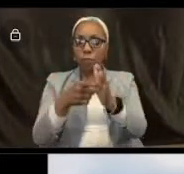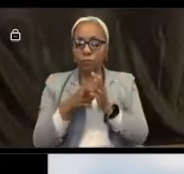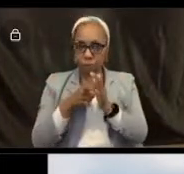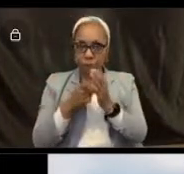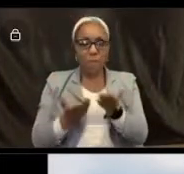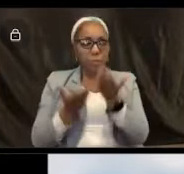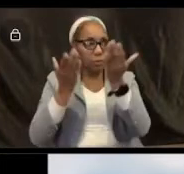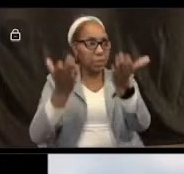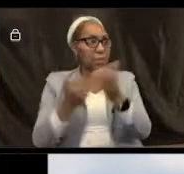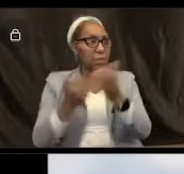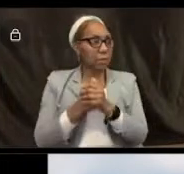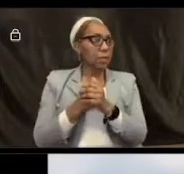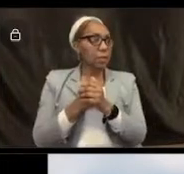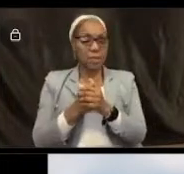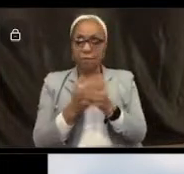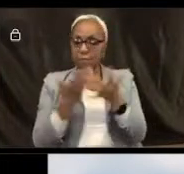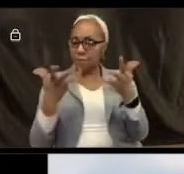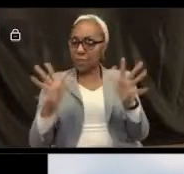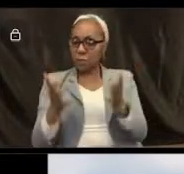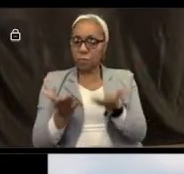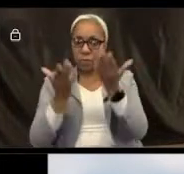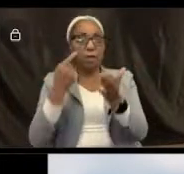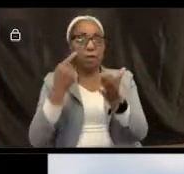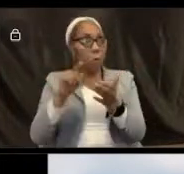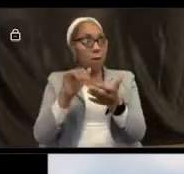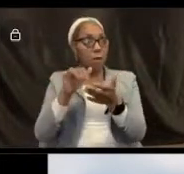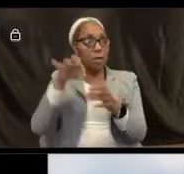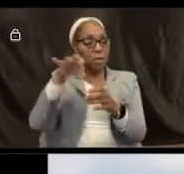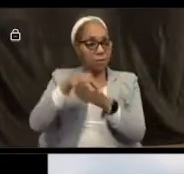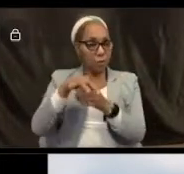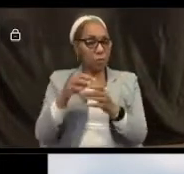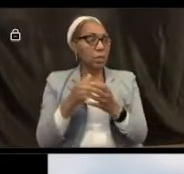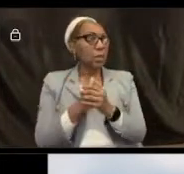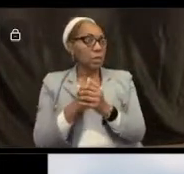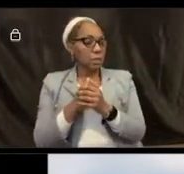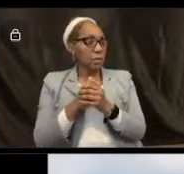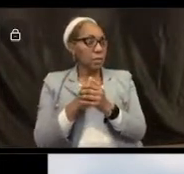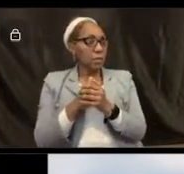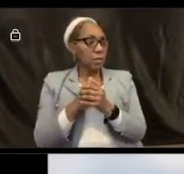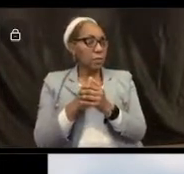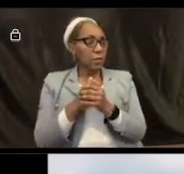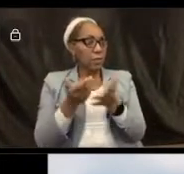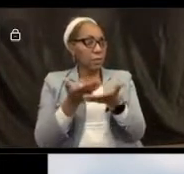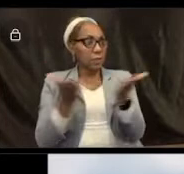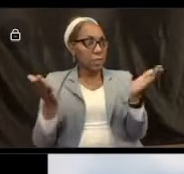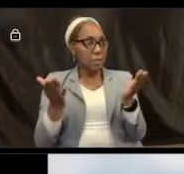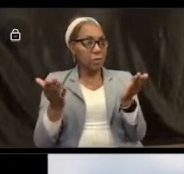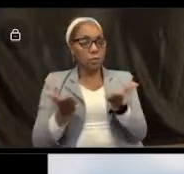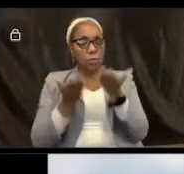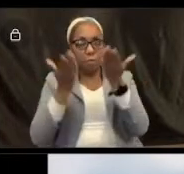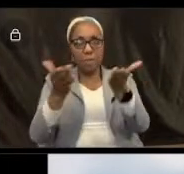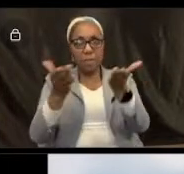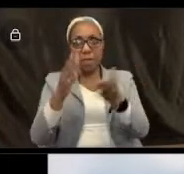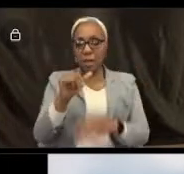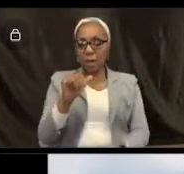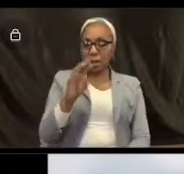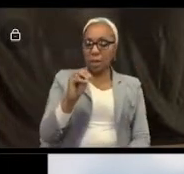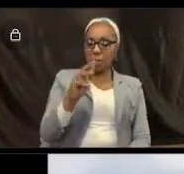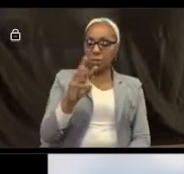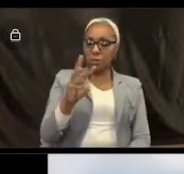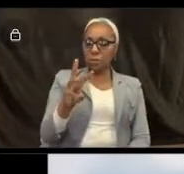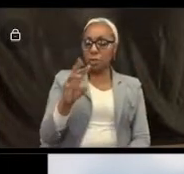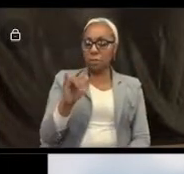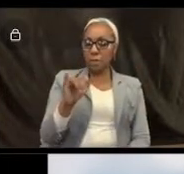other than what staff has presented is for the vote. That the stuff that was presented by Mr. Willis for them is